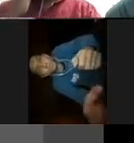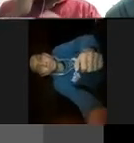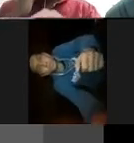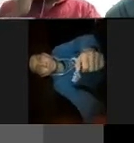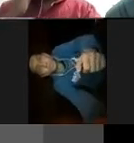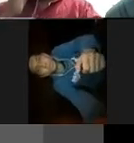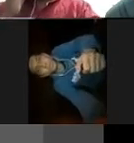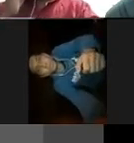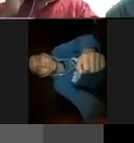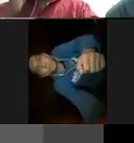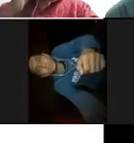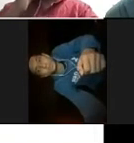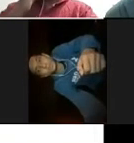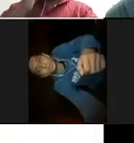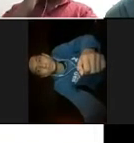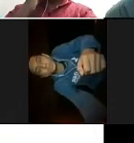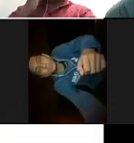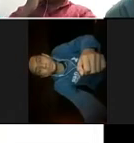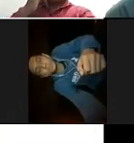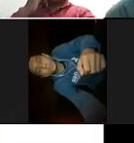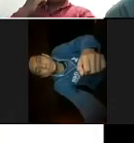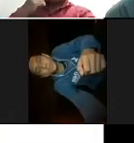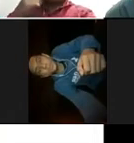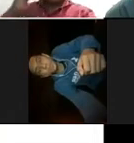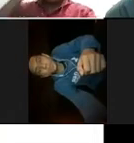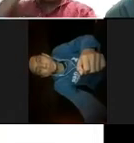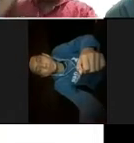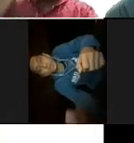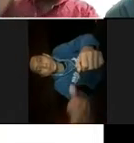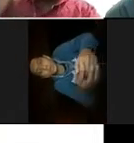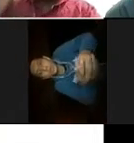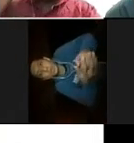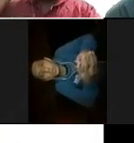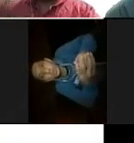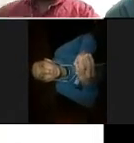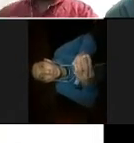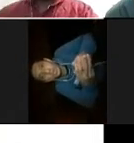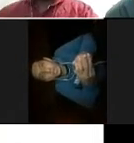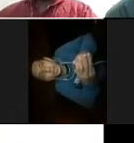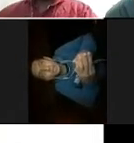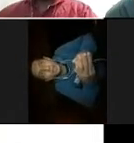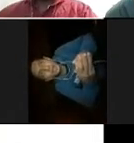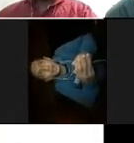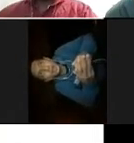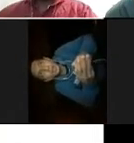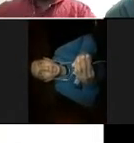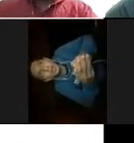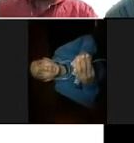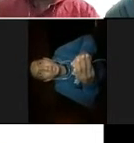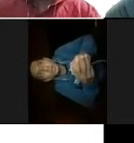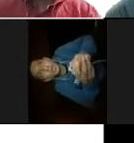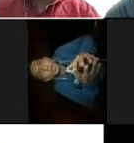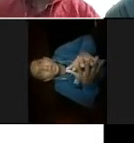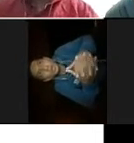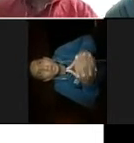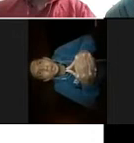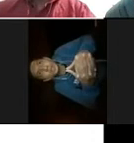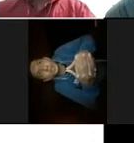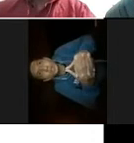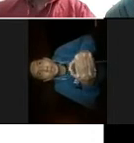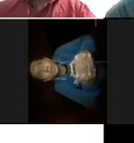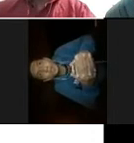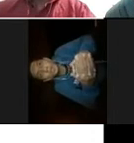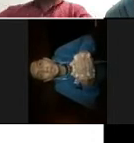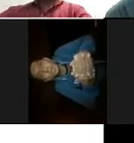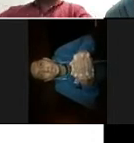to continue the second main point. Okay, thank you for Rasyede. And now I will explain about the